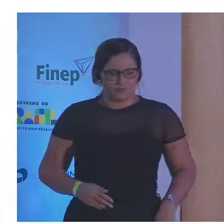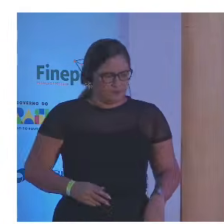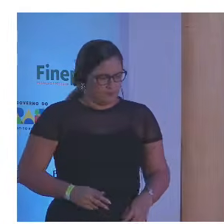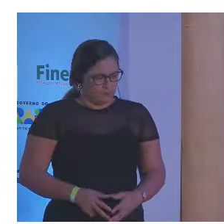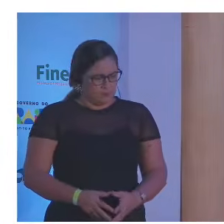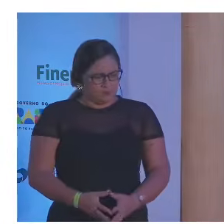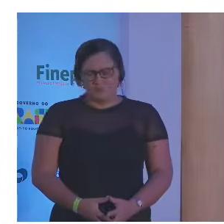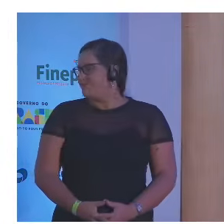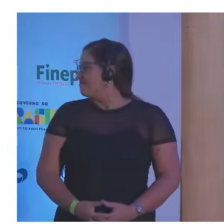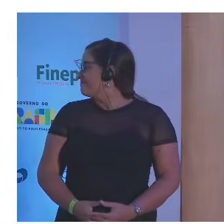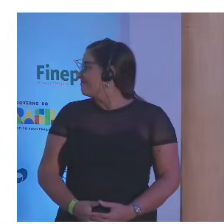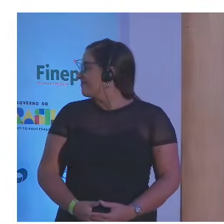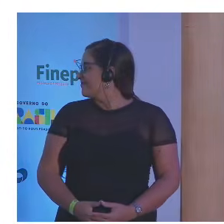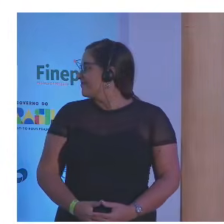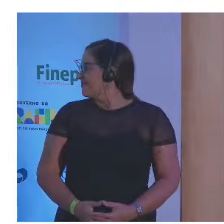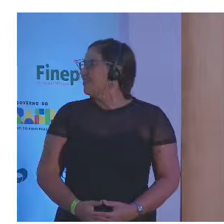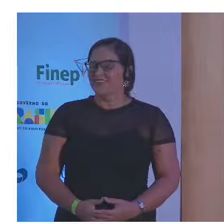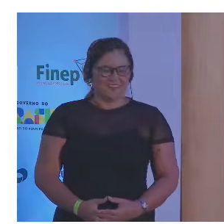I'm sorry.